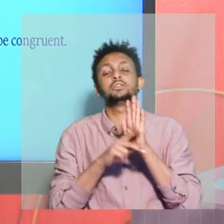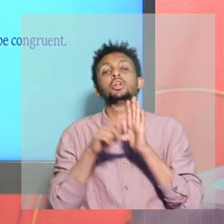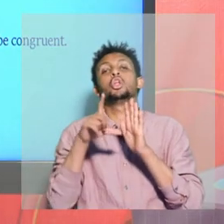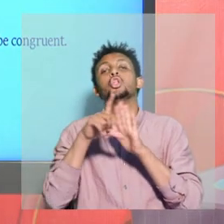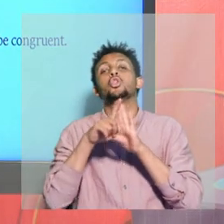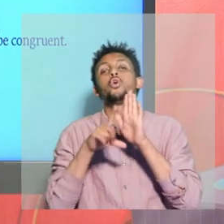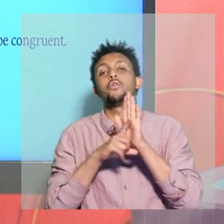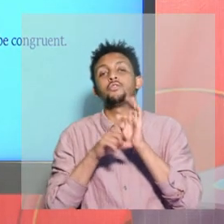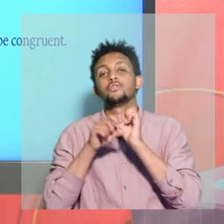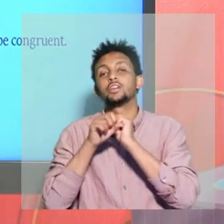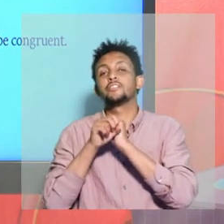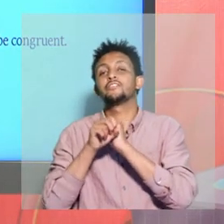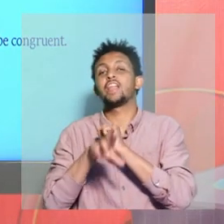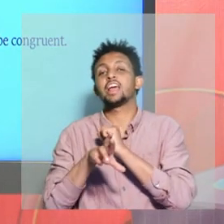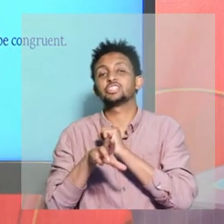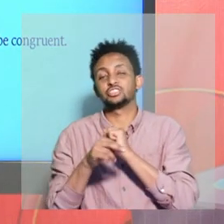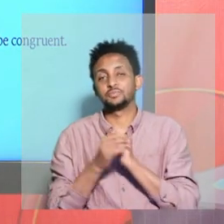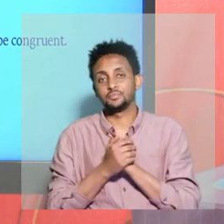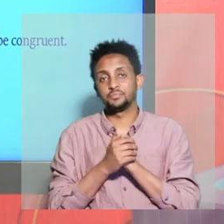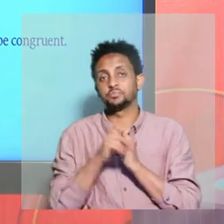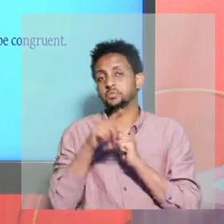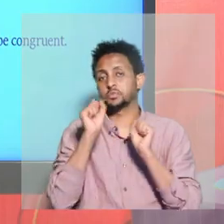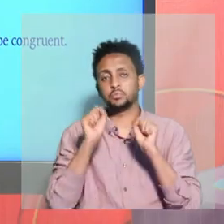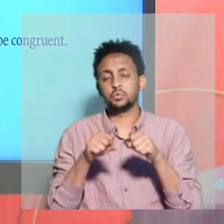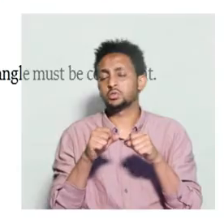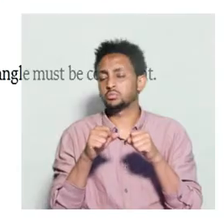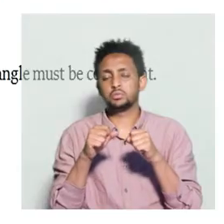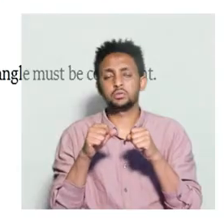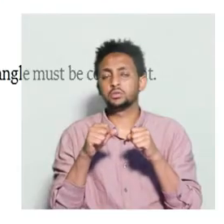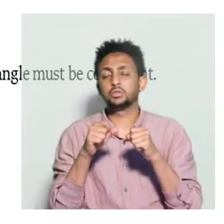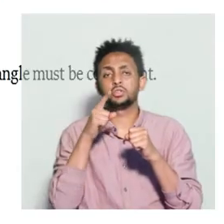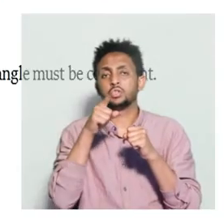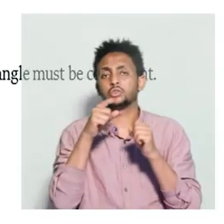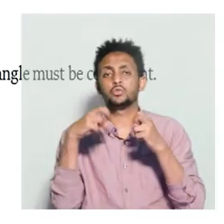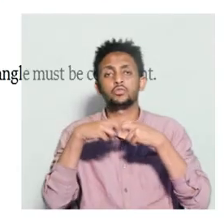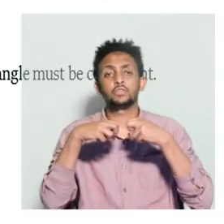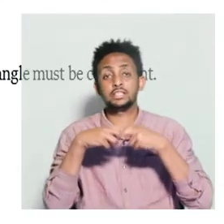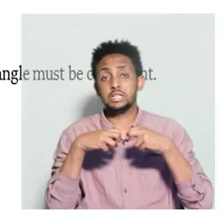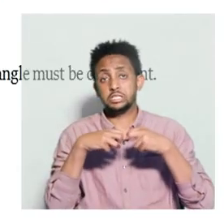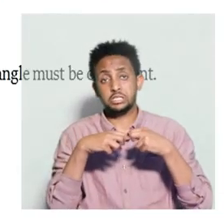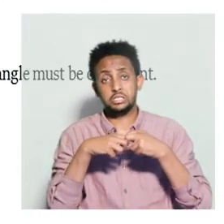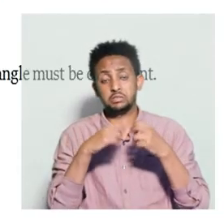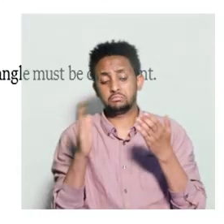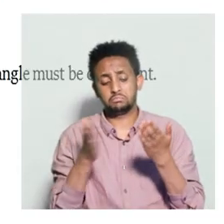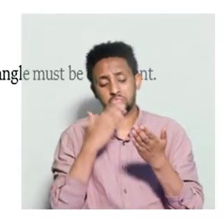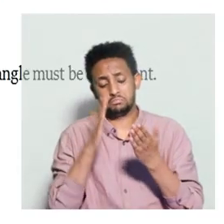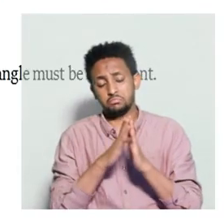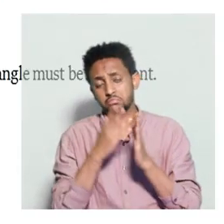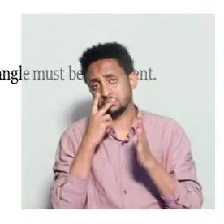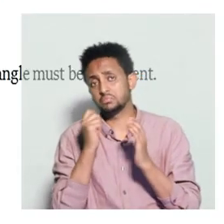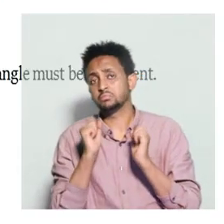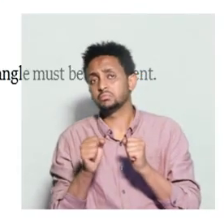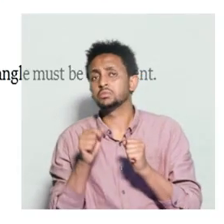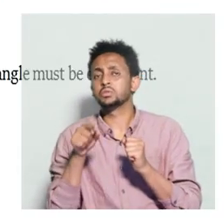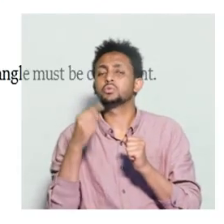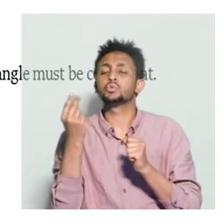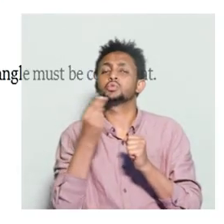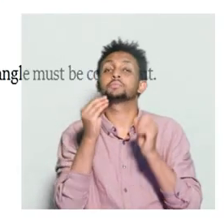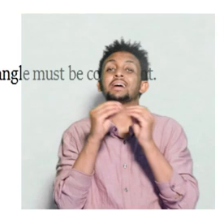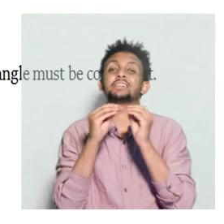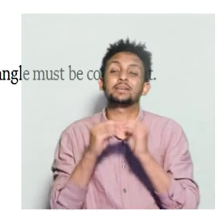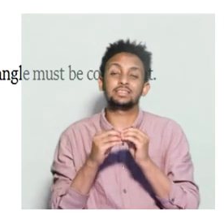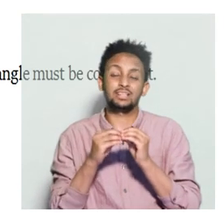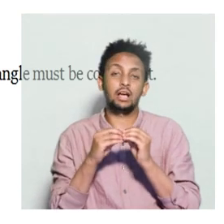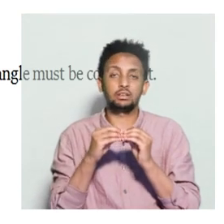law of reflection. Okay? It's possible, and you can find it in your physics textbook. So it's possible to use a